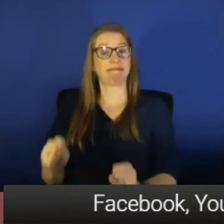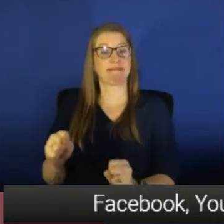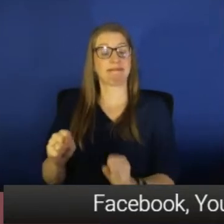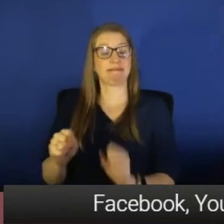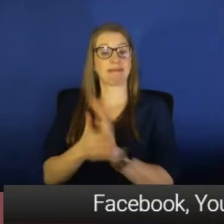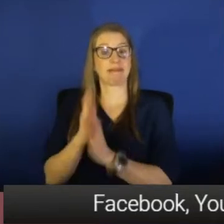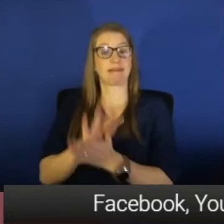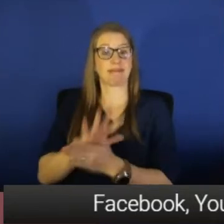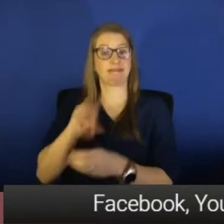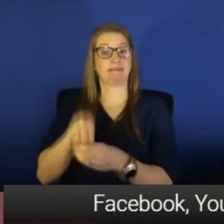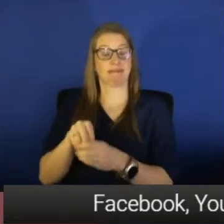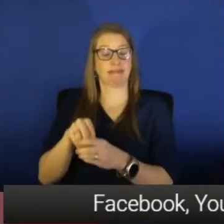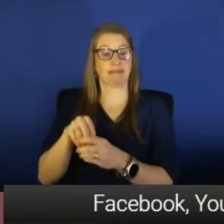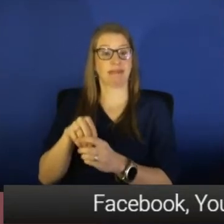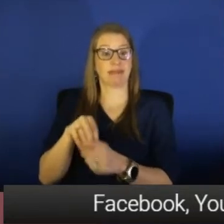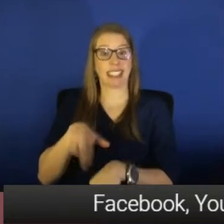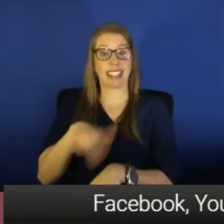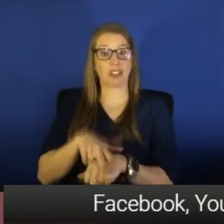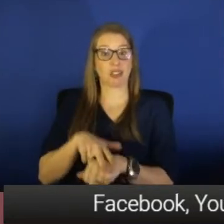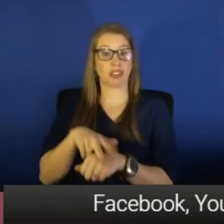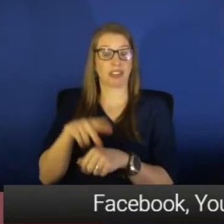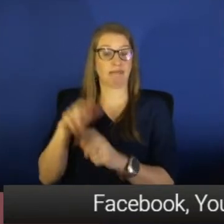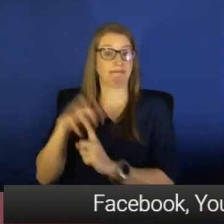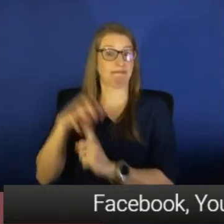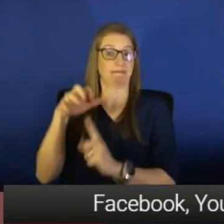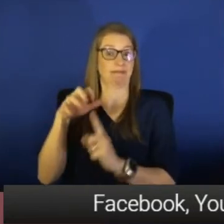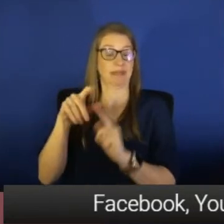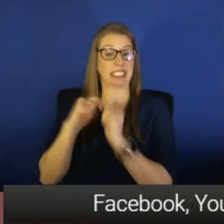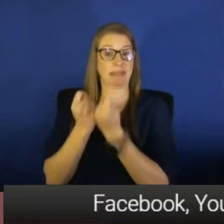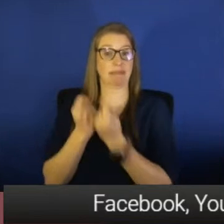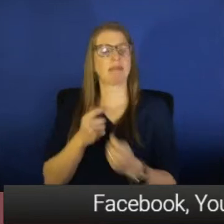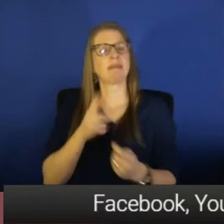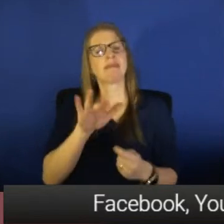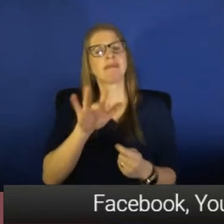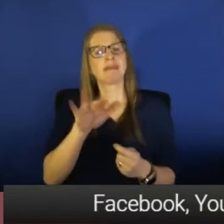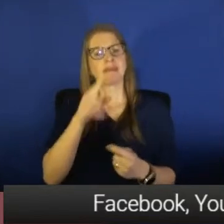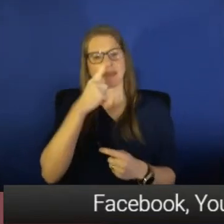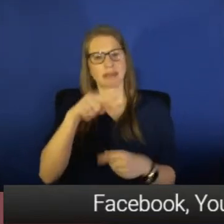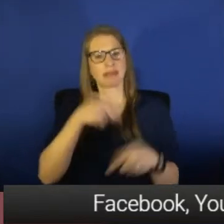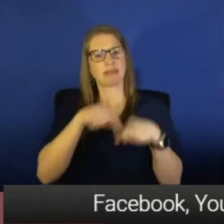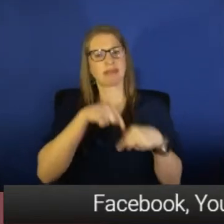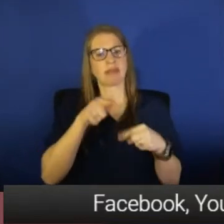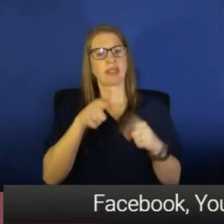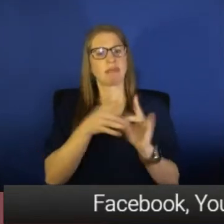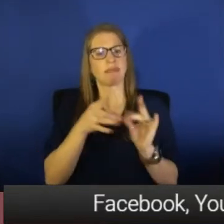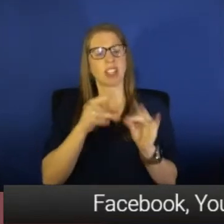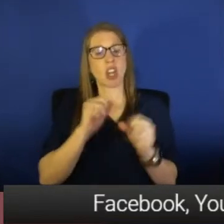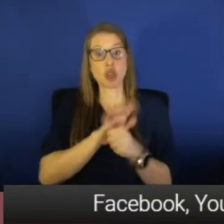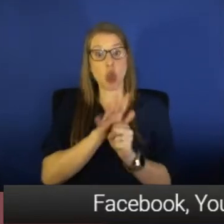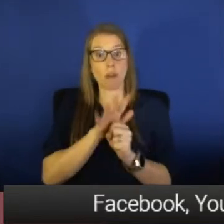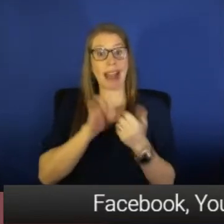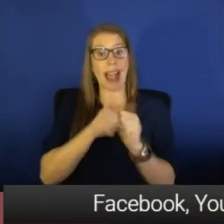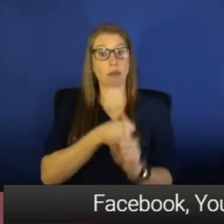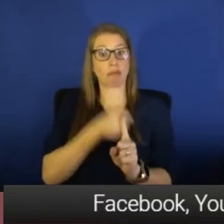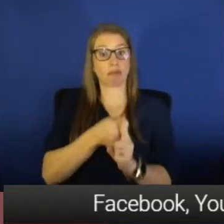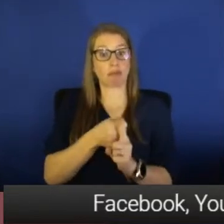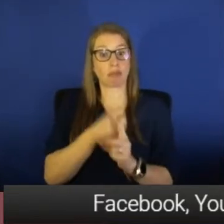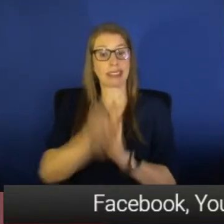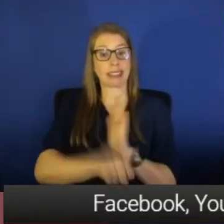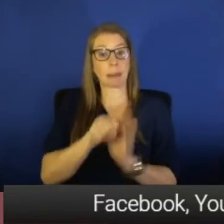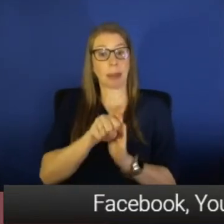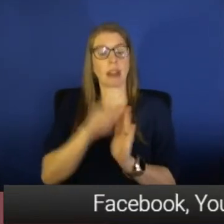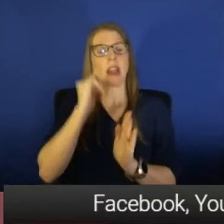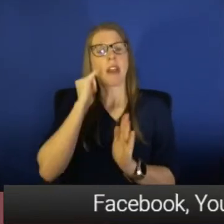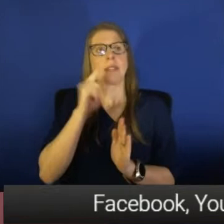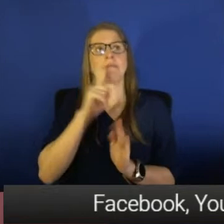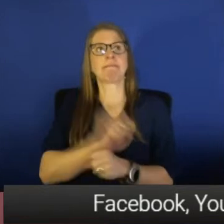saw. If I could just comment, you talked a little bit about COVID and how that impacted this season. And if you really think